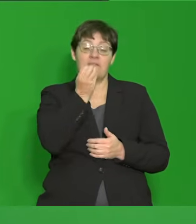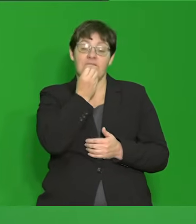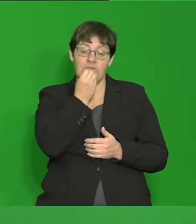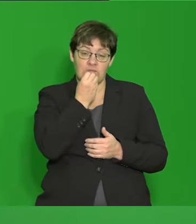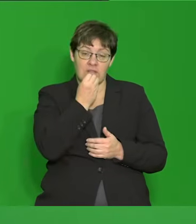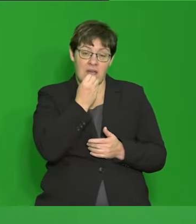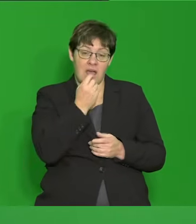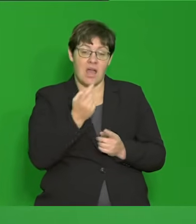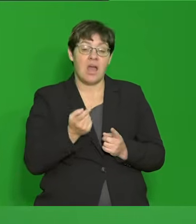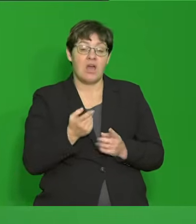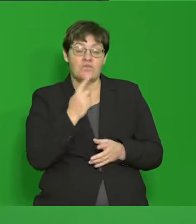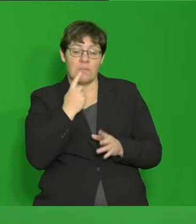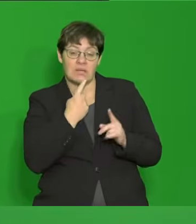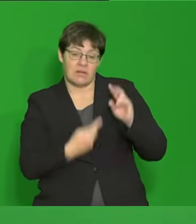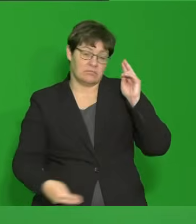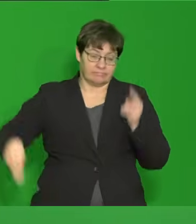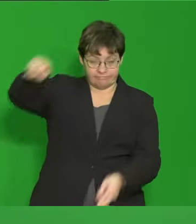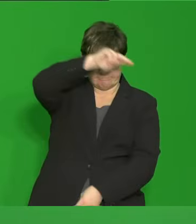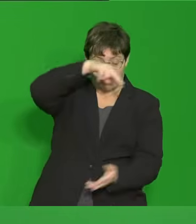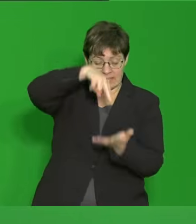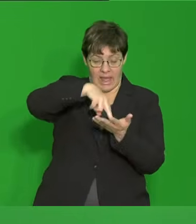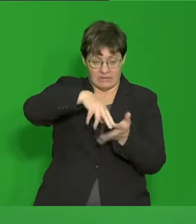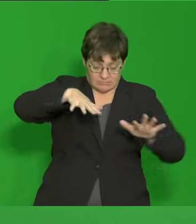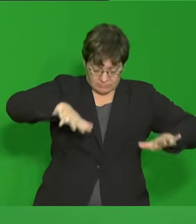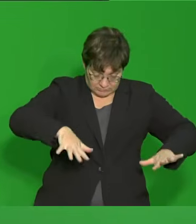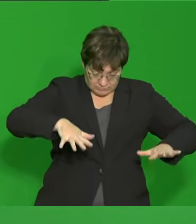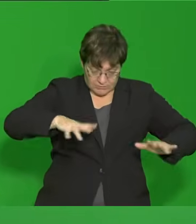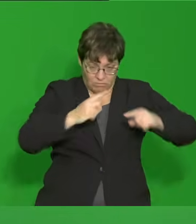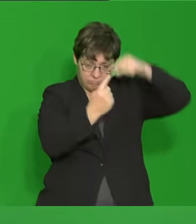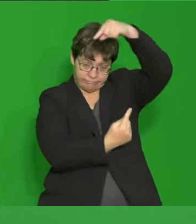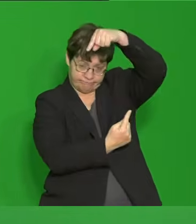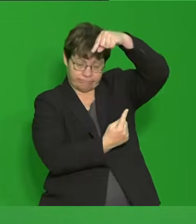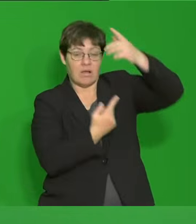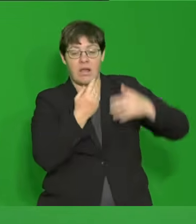to digest your food even if you were standing on your head.